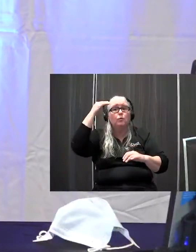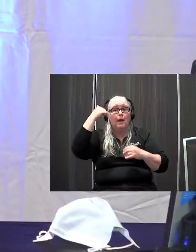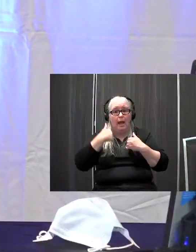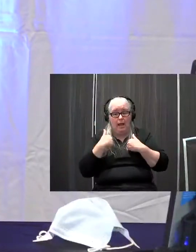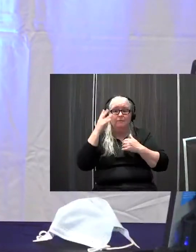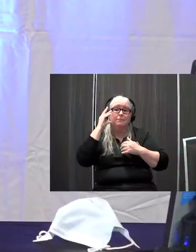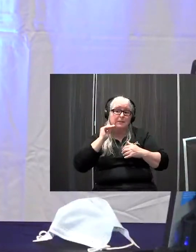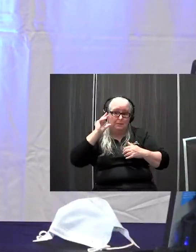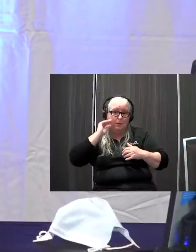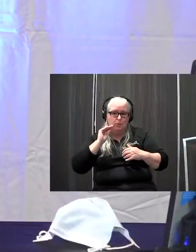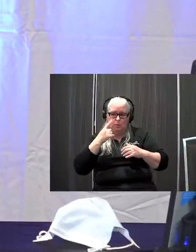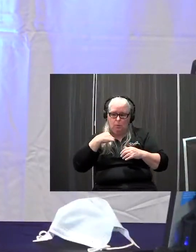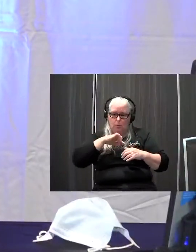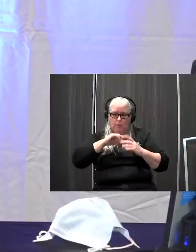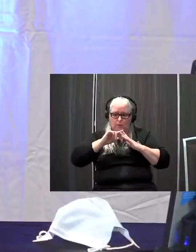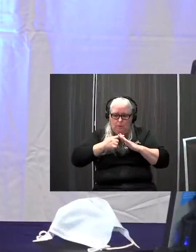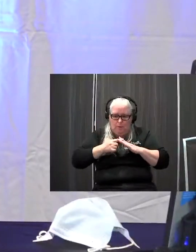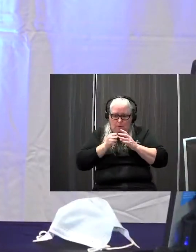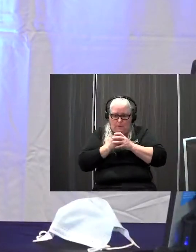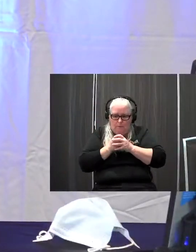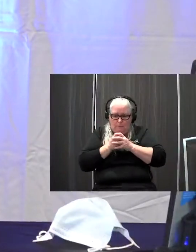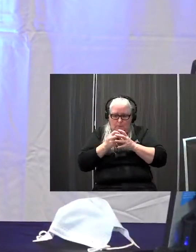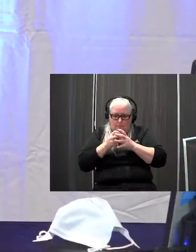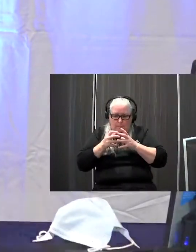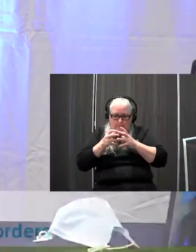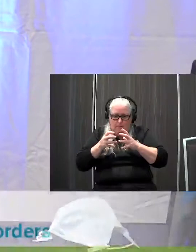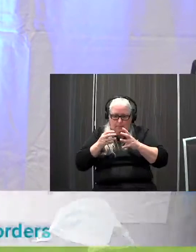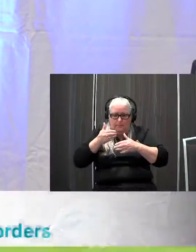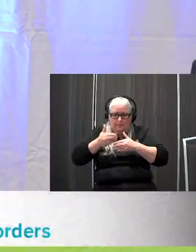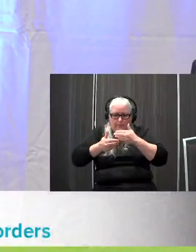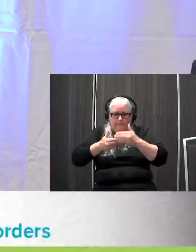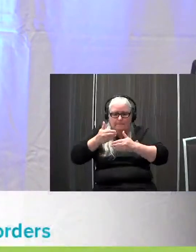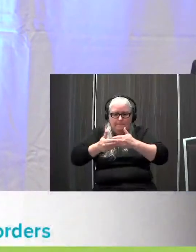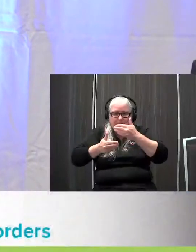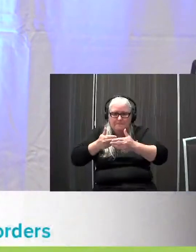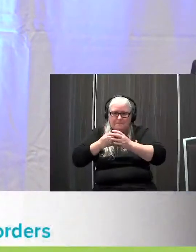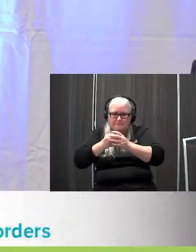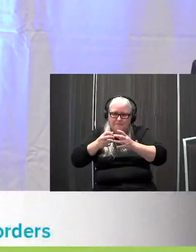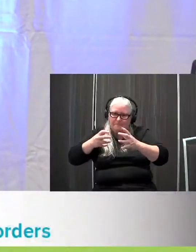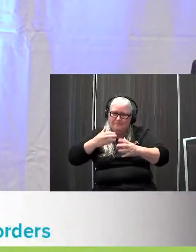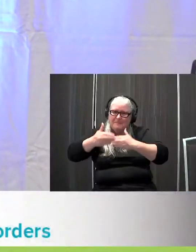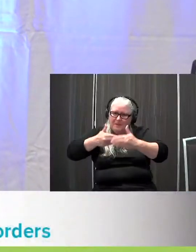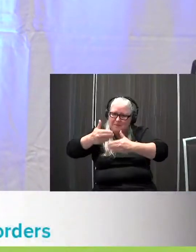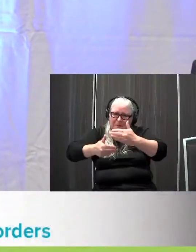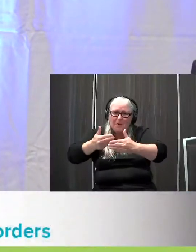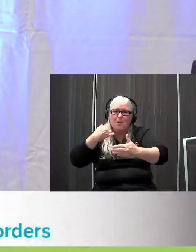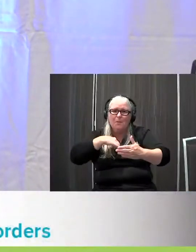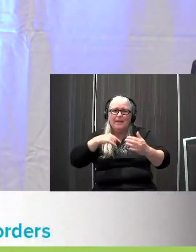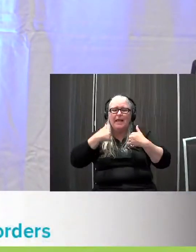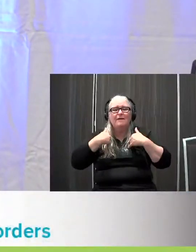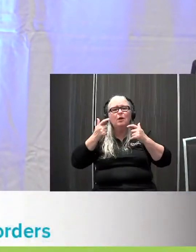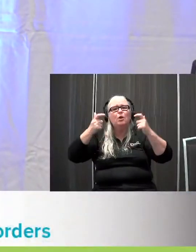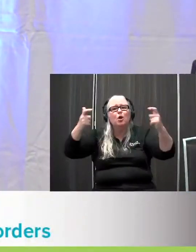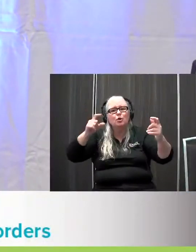we started very small and we kept going, and through these small changes, we arrived at a larger change that really